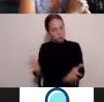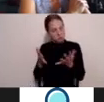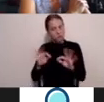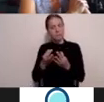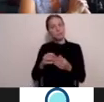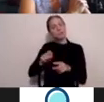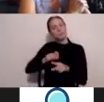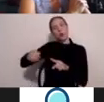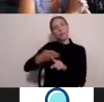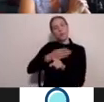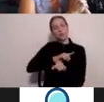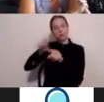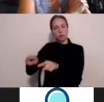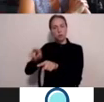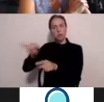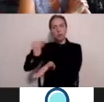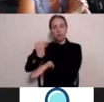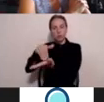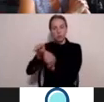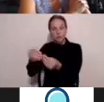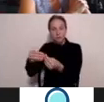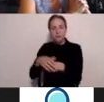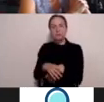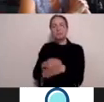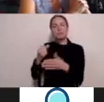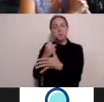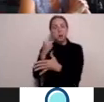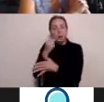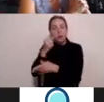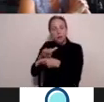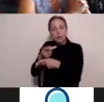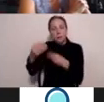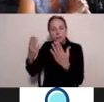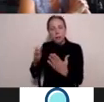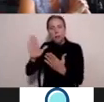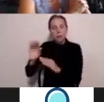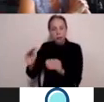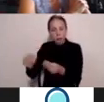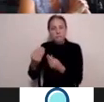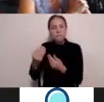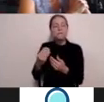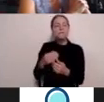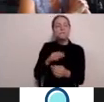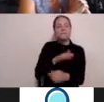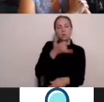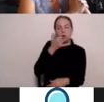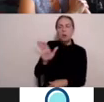the physician's office or the primary care provider's office, just to talk through